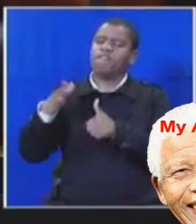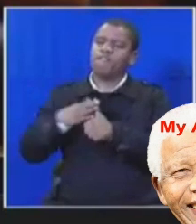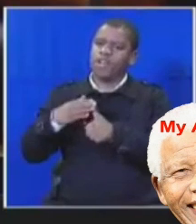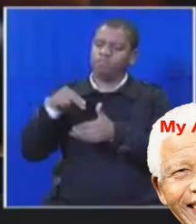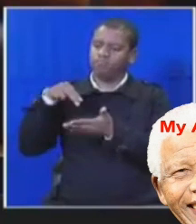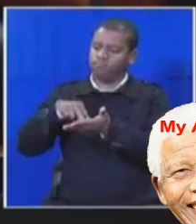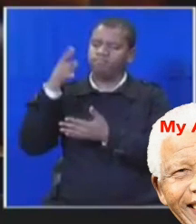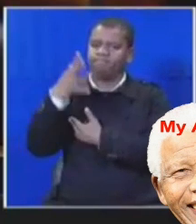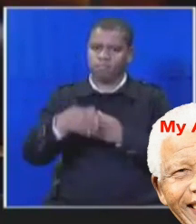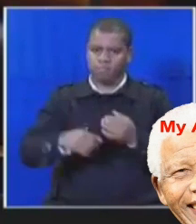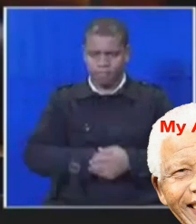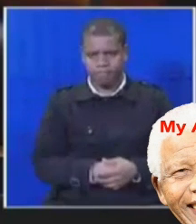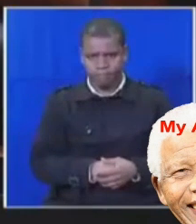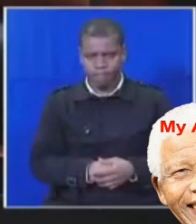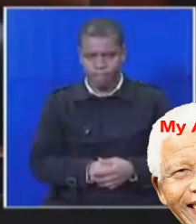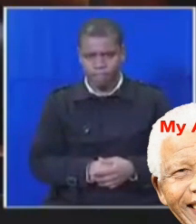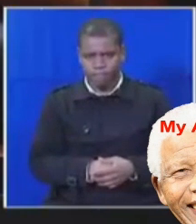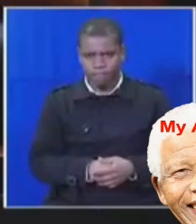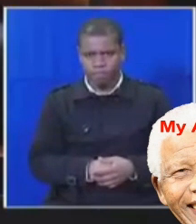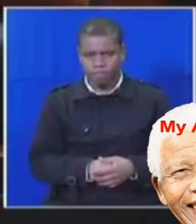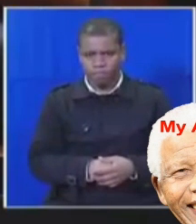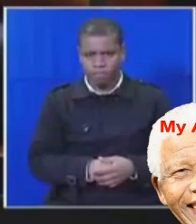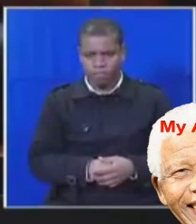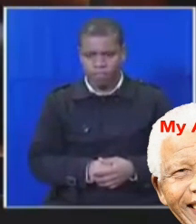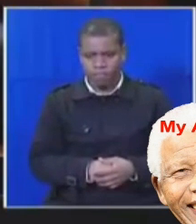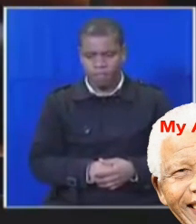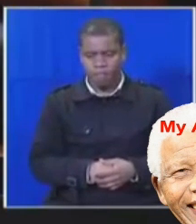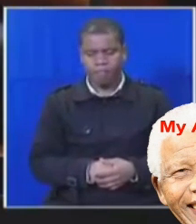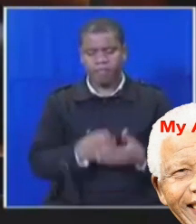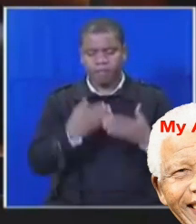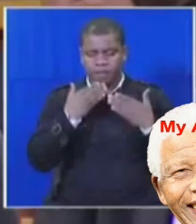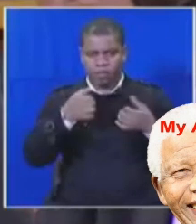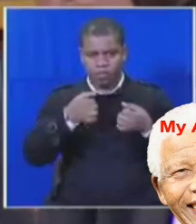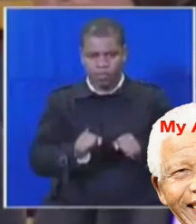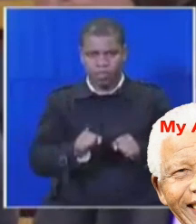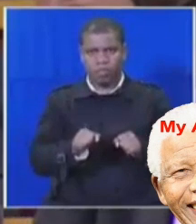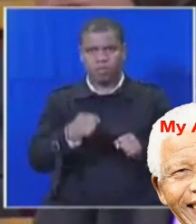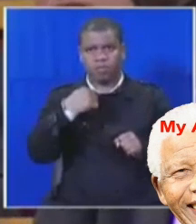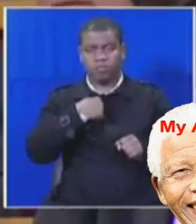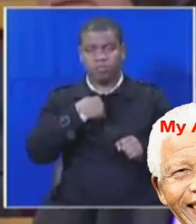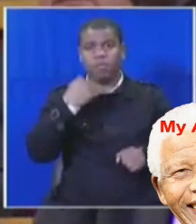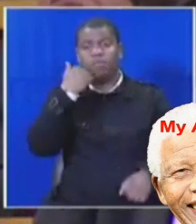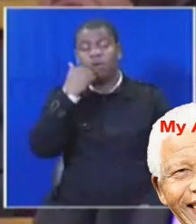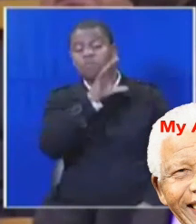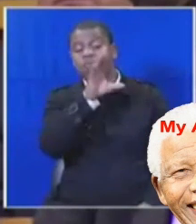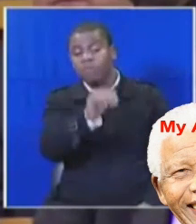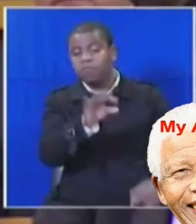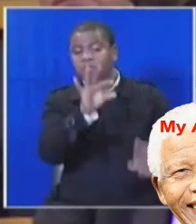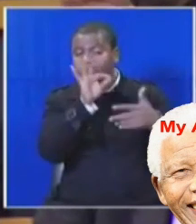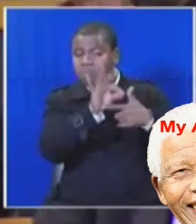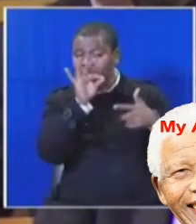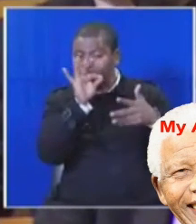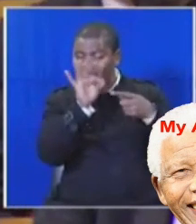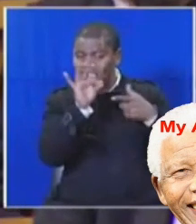to speak. Thank you. Yes, honorable Thank member. you, Chair. Ma'am, I asked the member a specific question. Could you